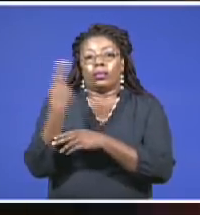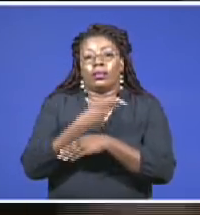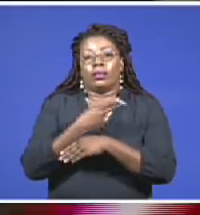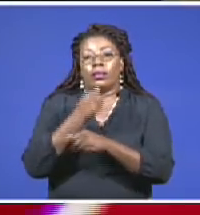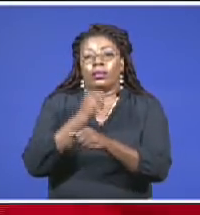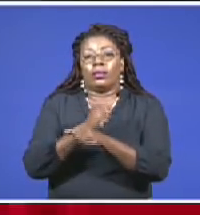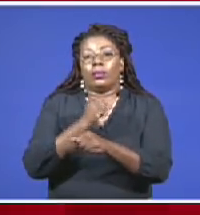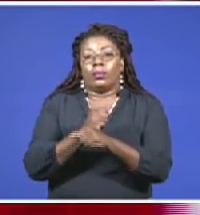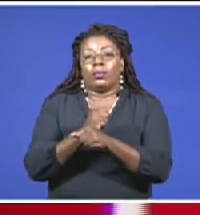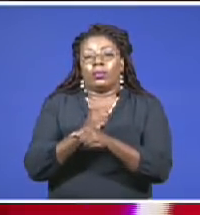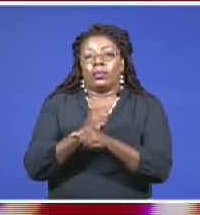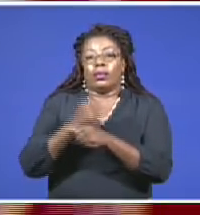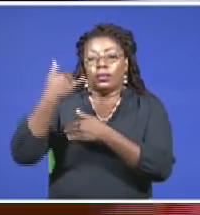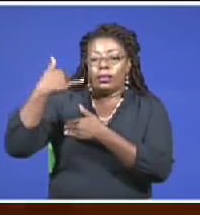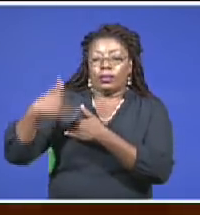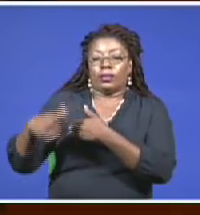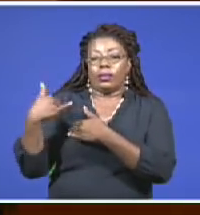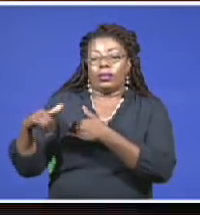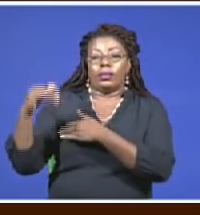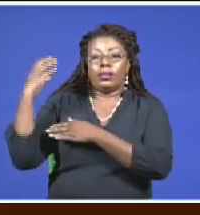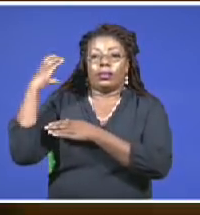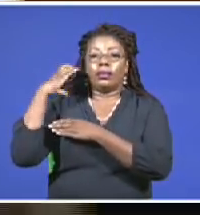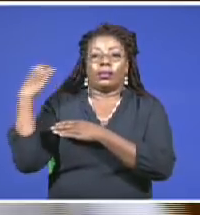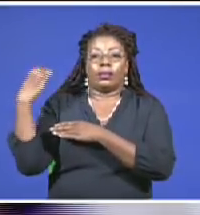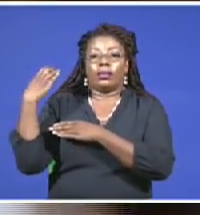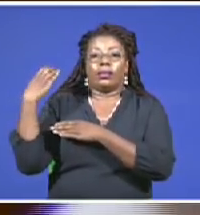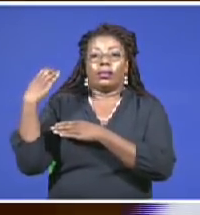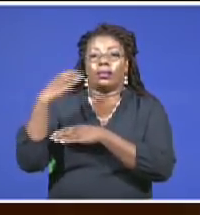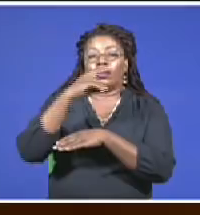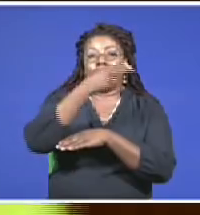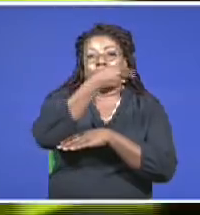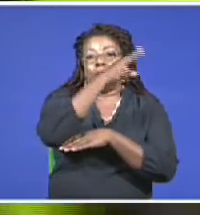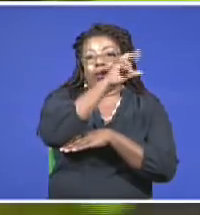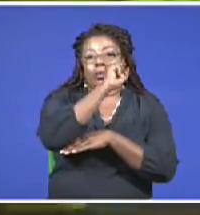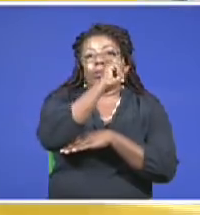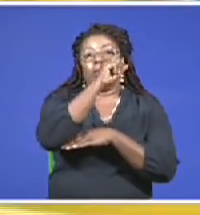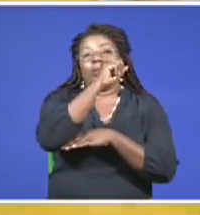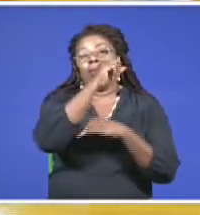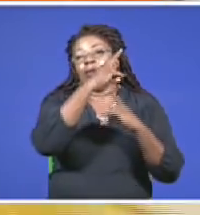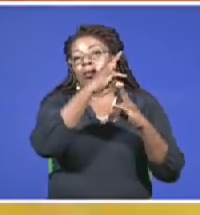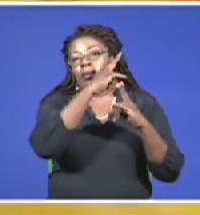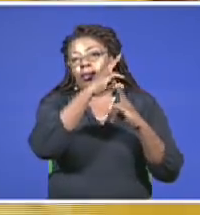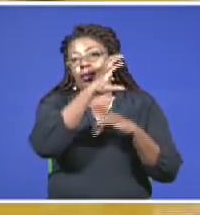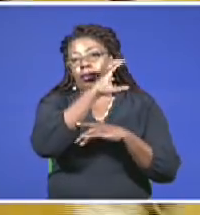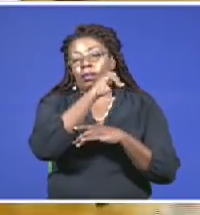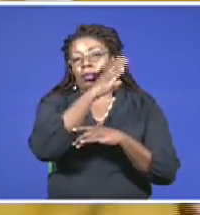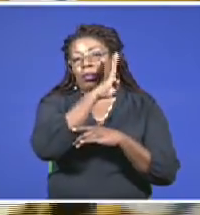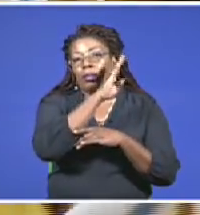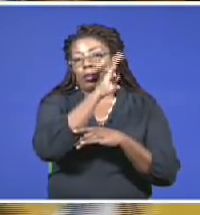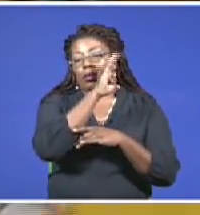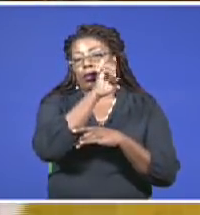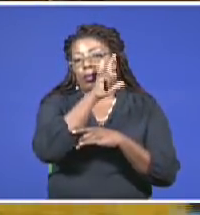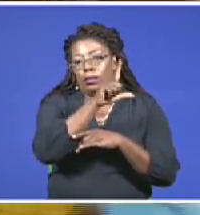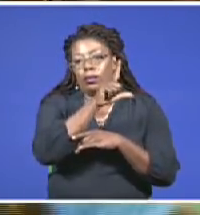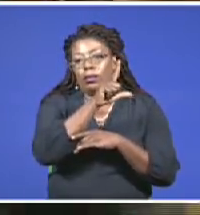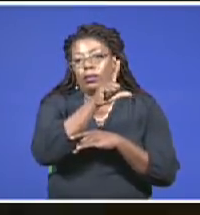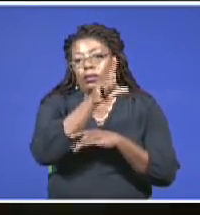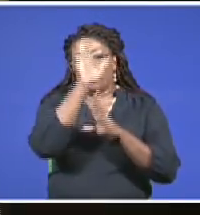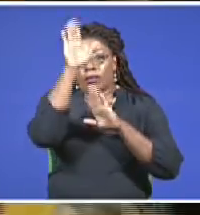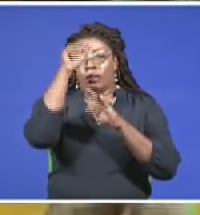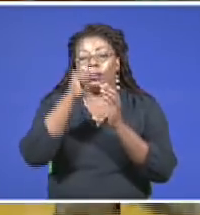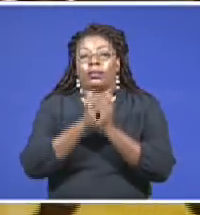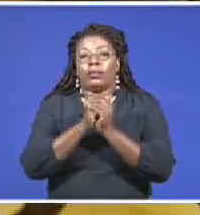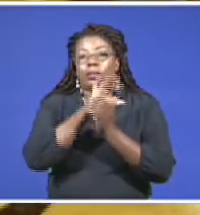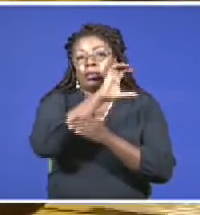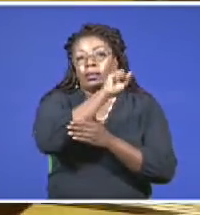he's working the sidelines officiating at this year's Hugh Campbell Basketball Classic. Well, St. John's had it working good too late in the